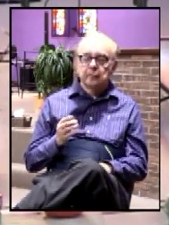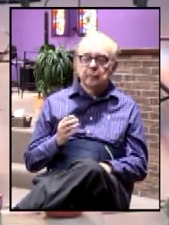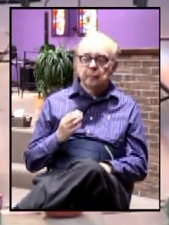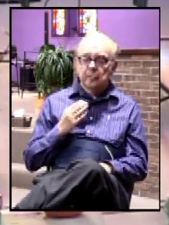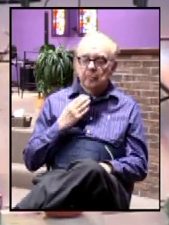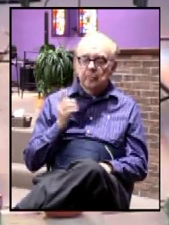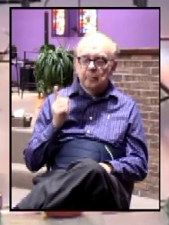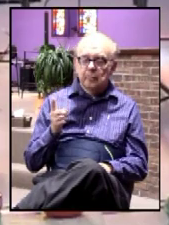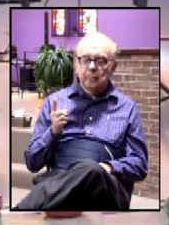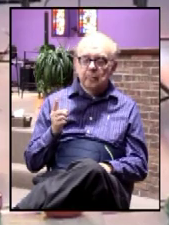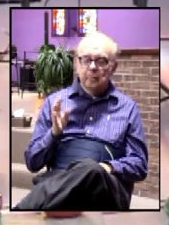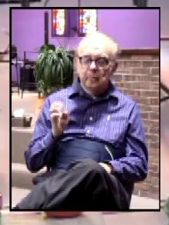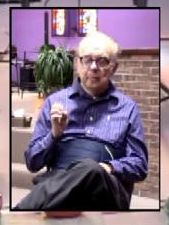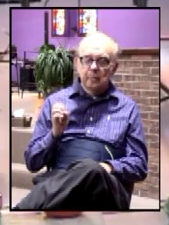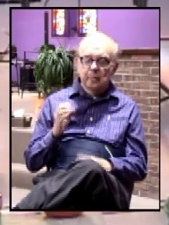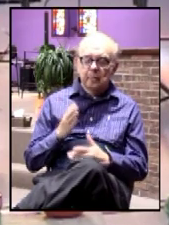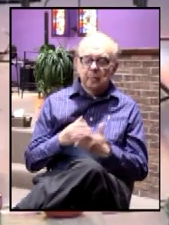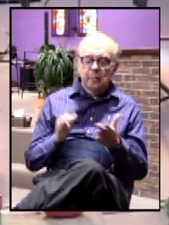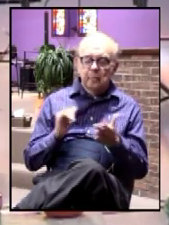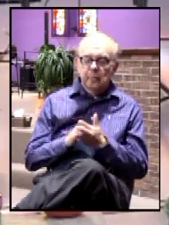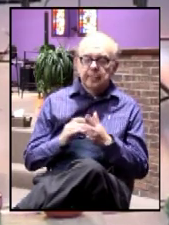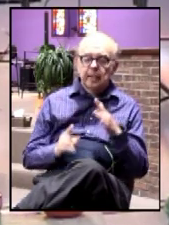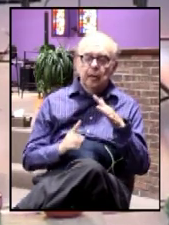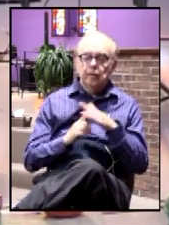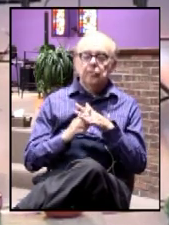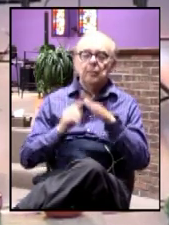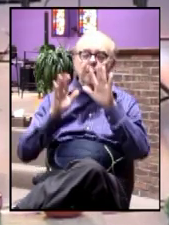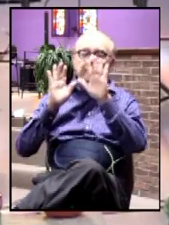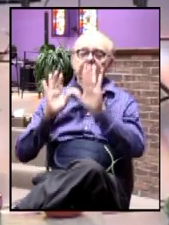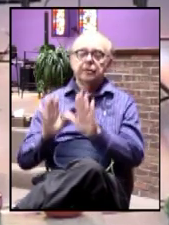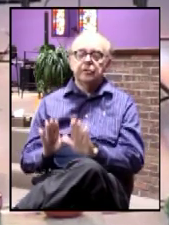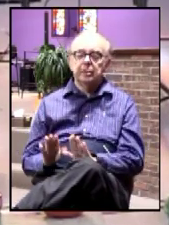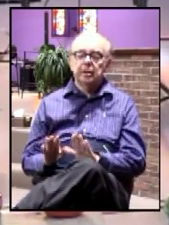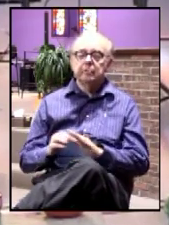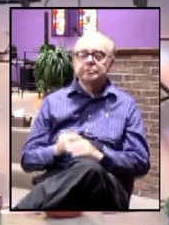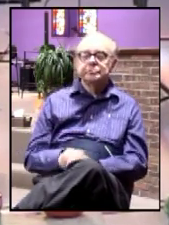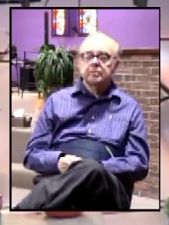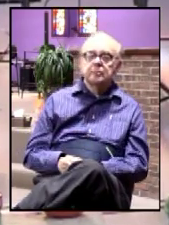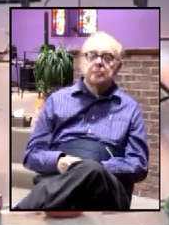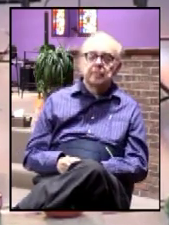I am thanking you for being a part of this and showing up every Sunday.